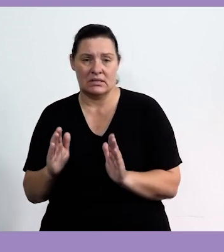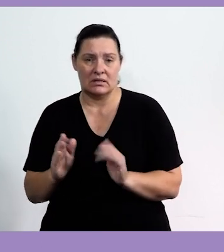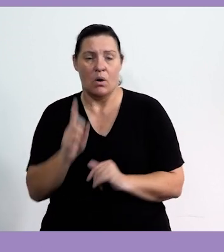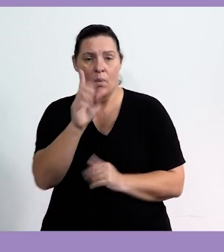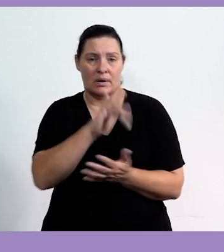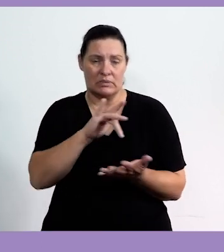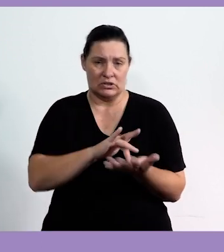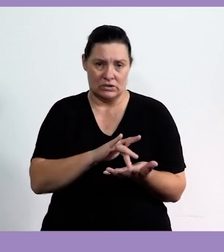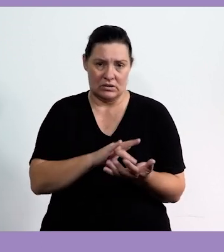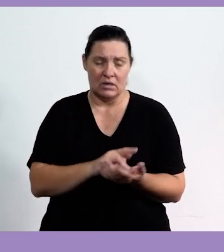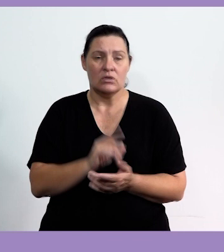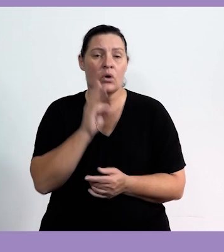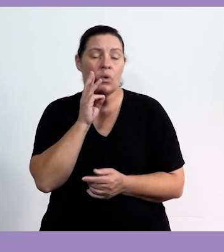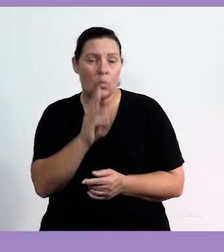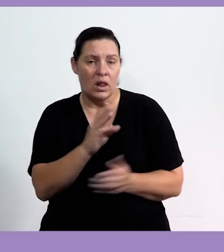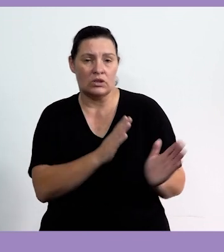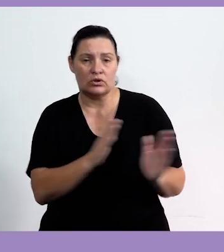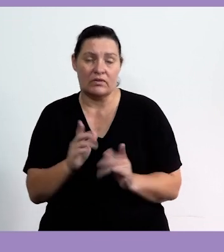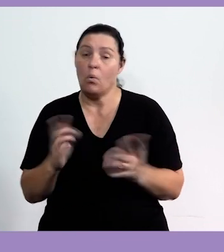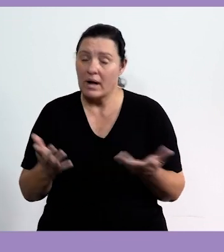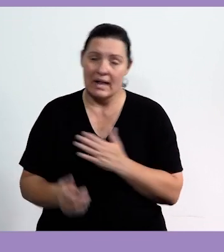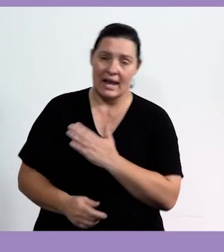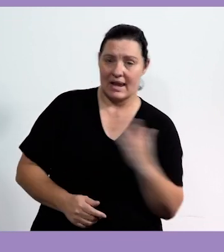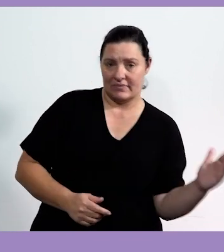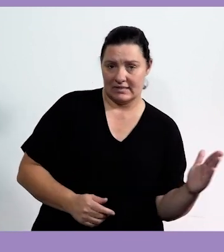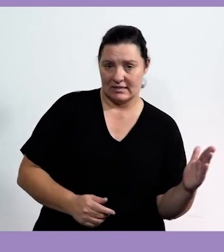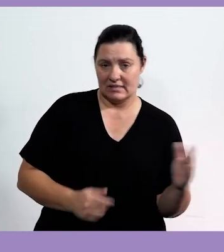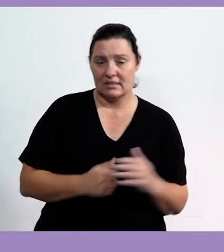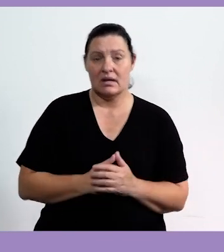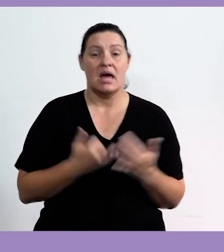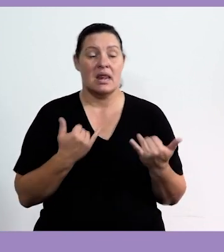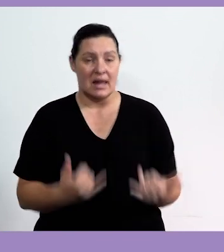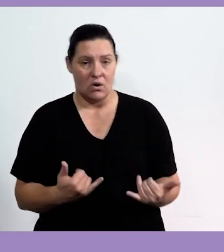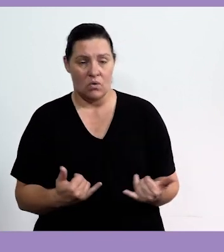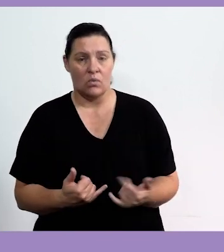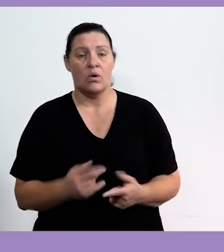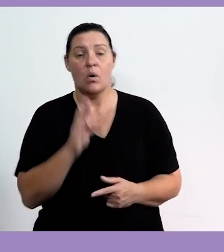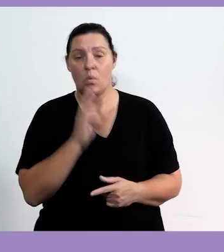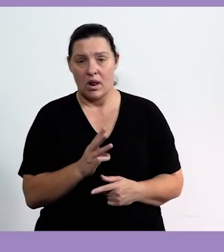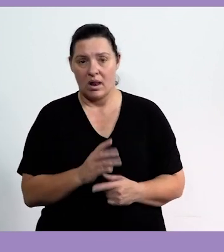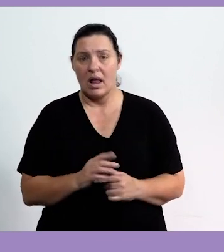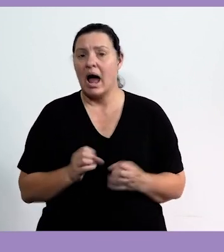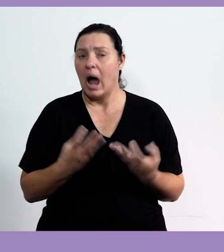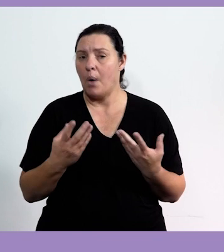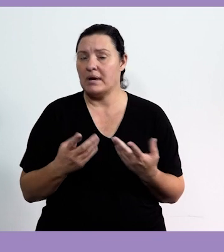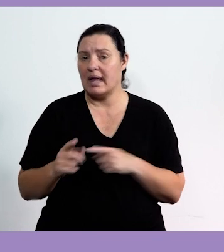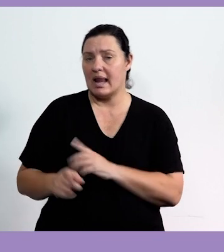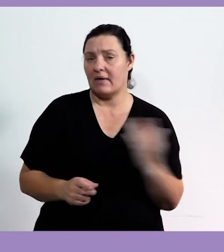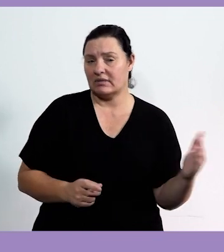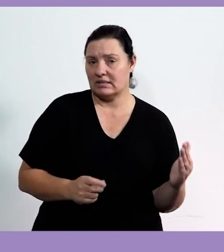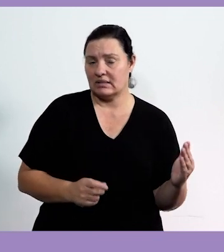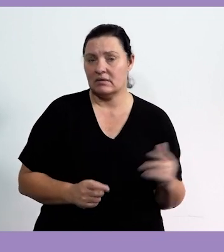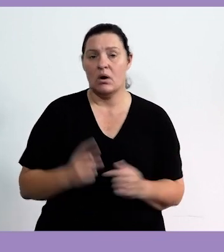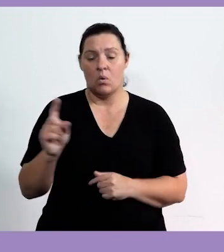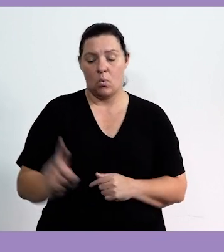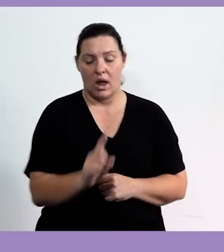it to the ones position. So it is going to shift to the left. And now this one is going to shift how many